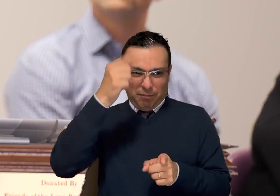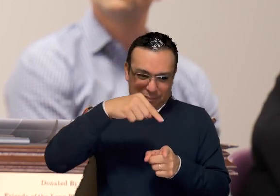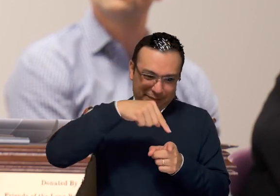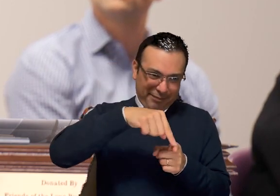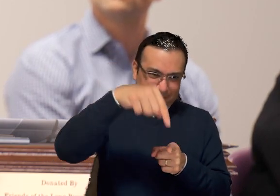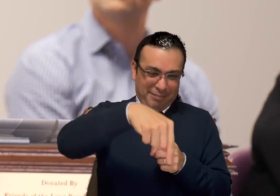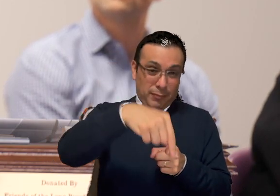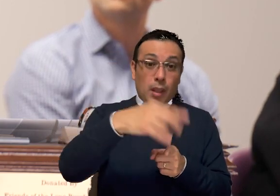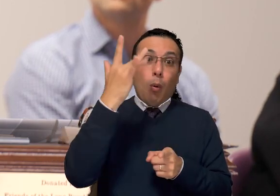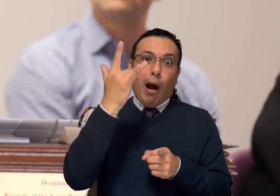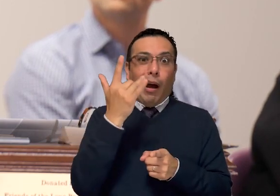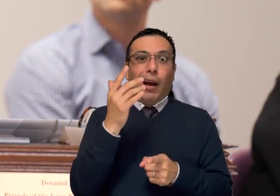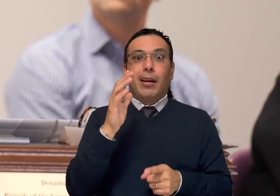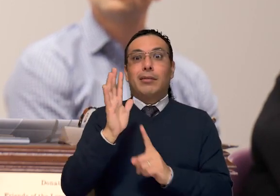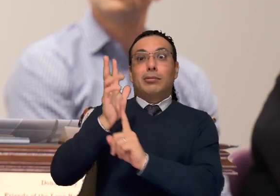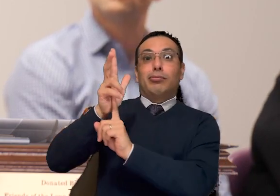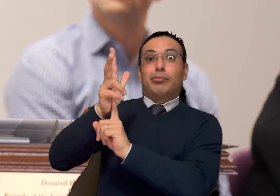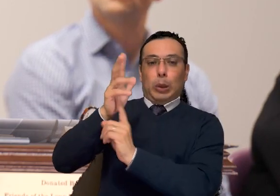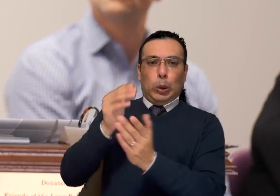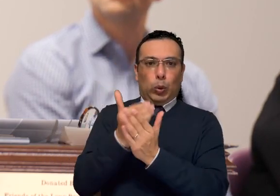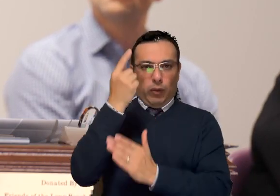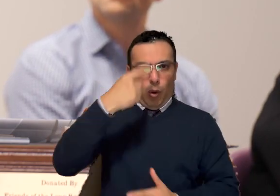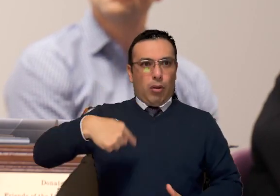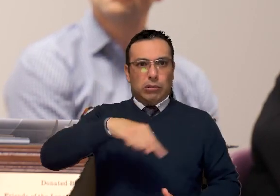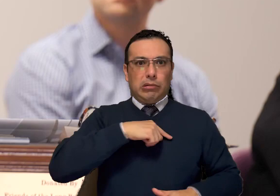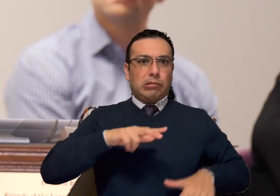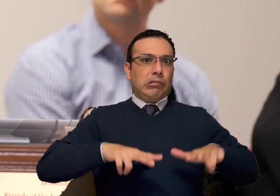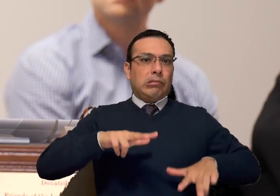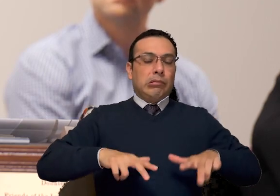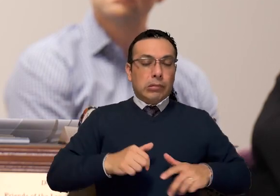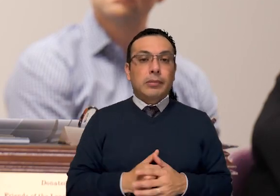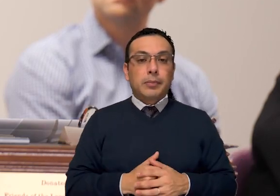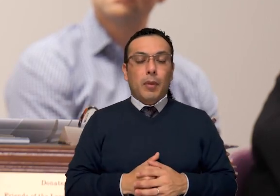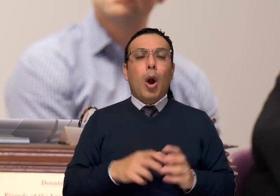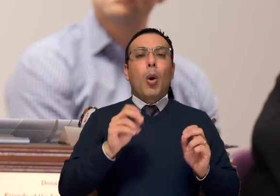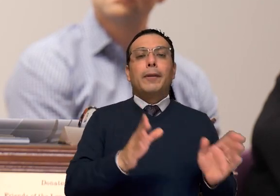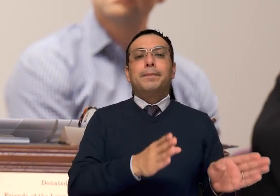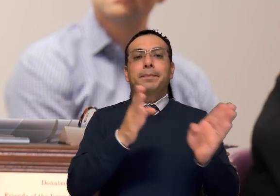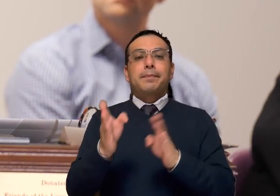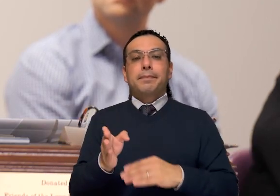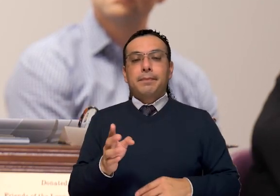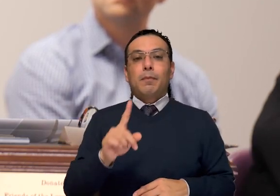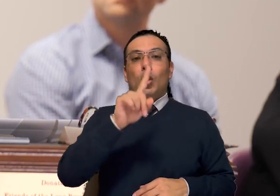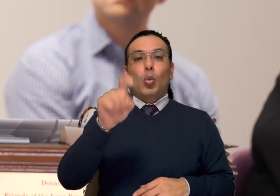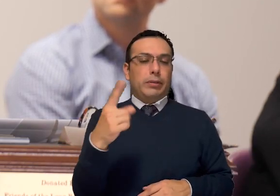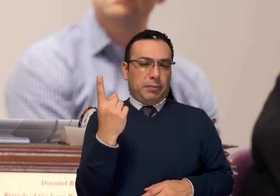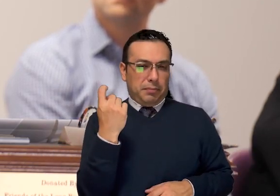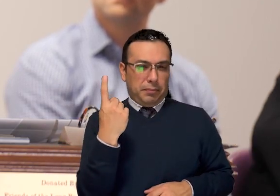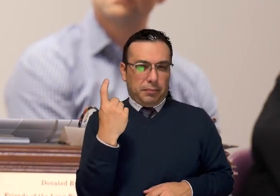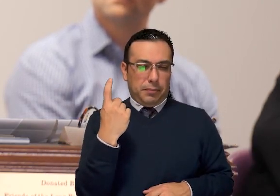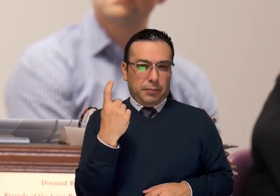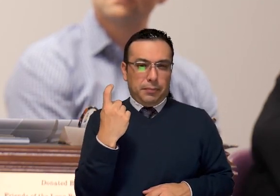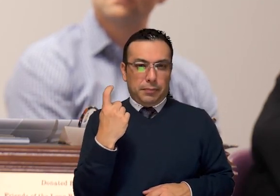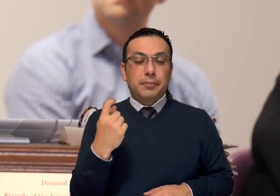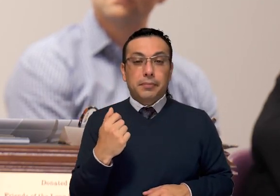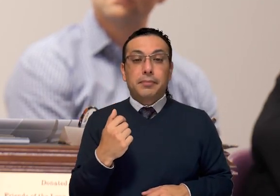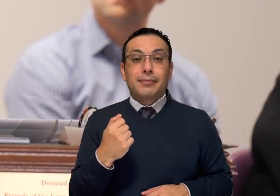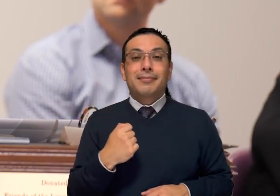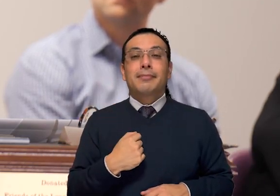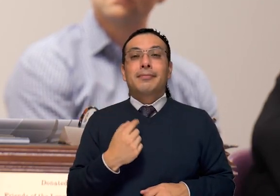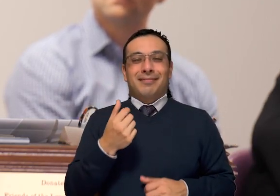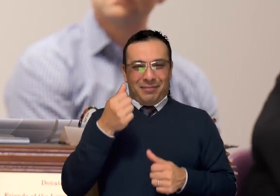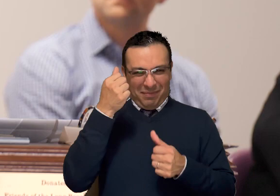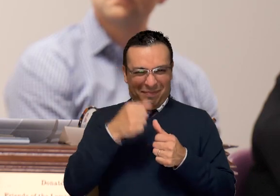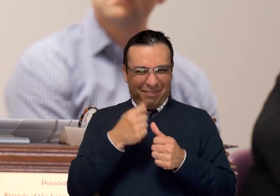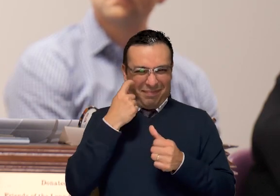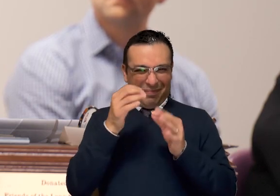right? So I'm going to go to one more question, and as I said, we're going to answer